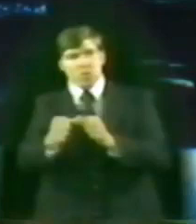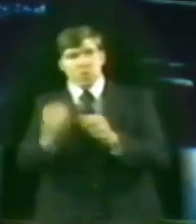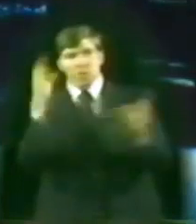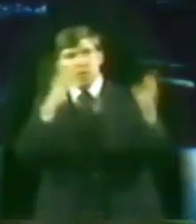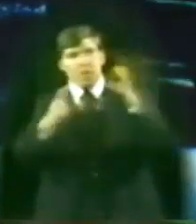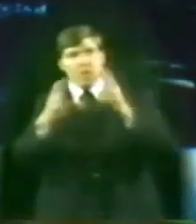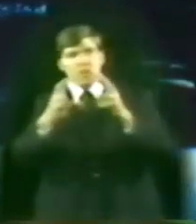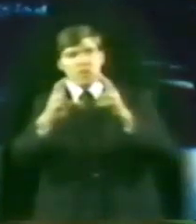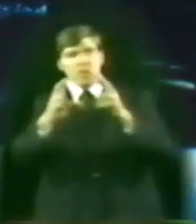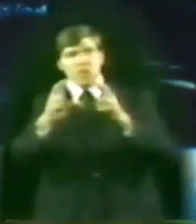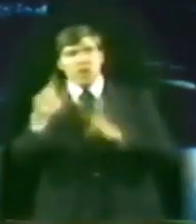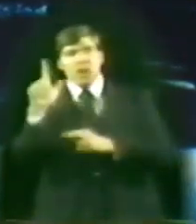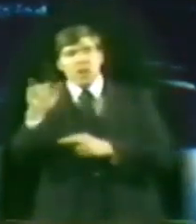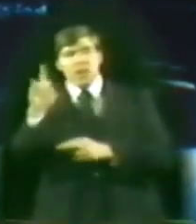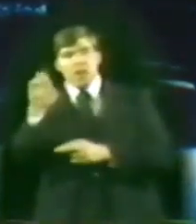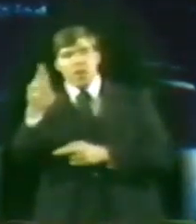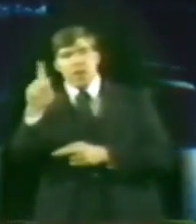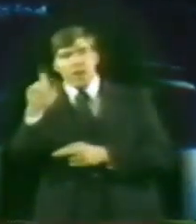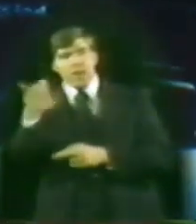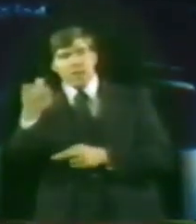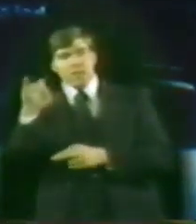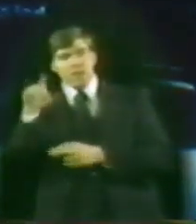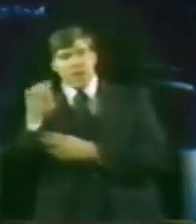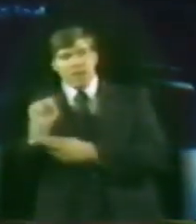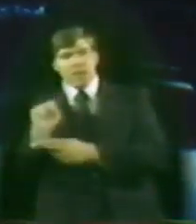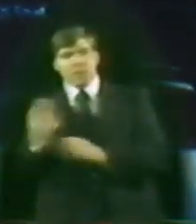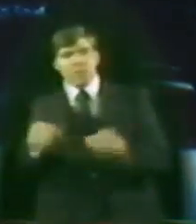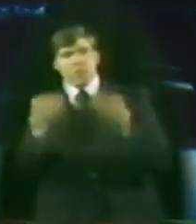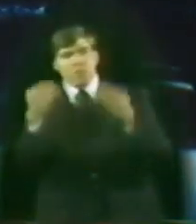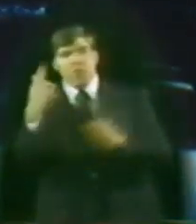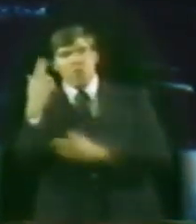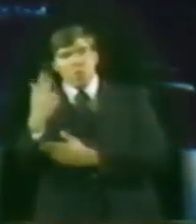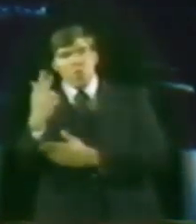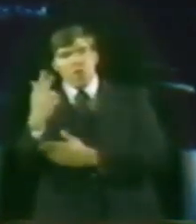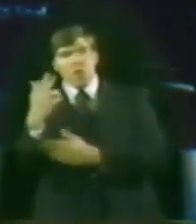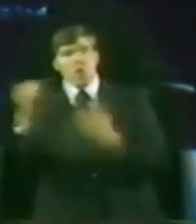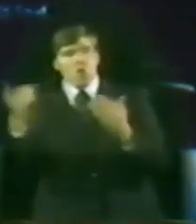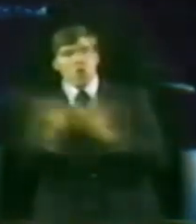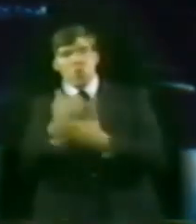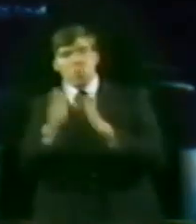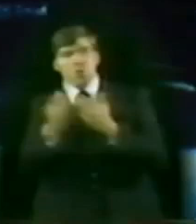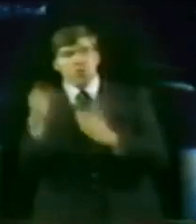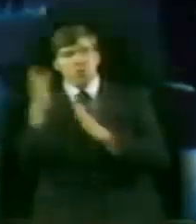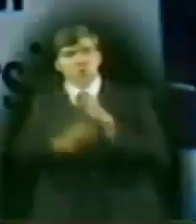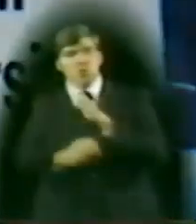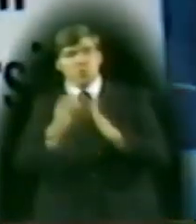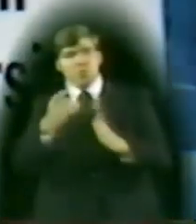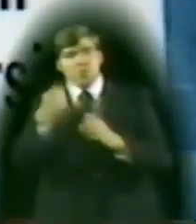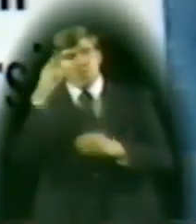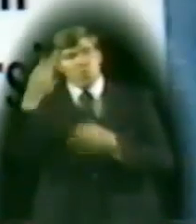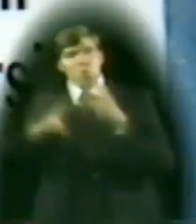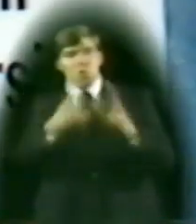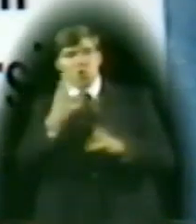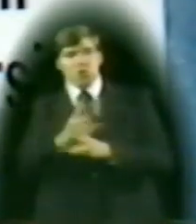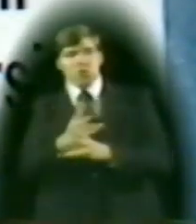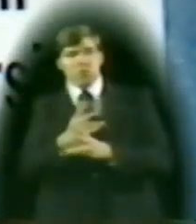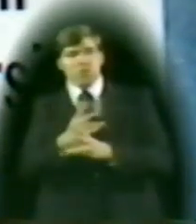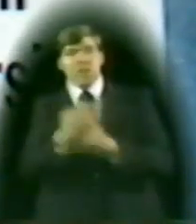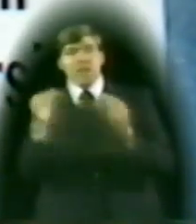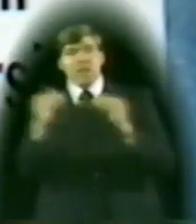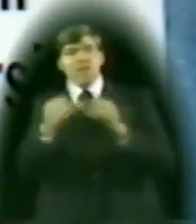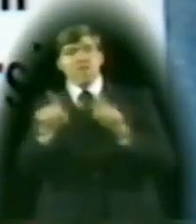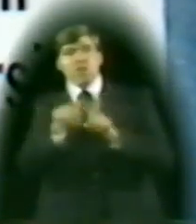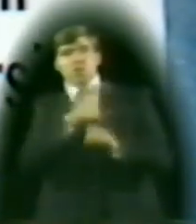Latter-day Saints present three volumes of new scripture to the world. Even